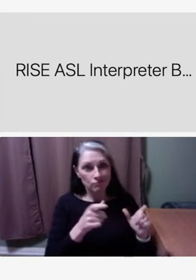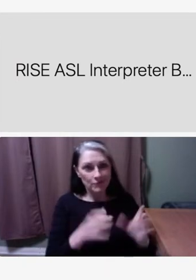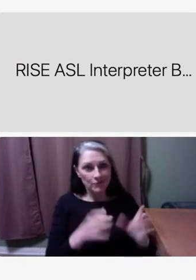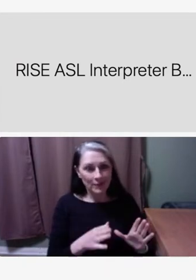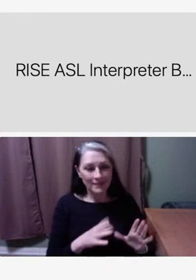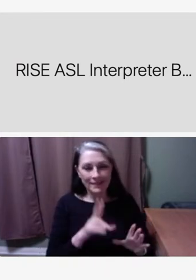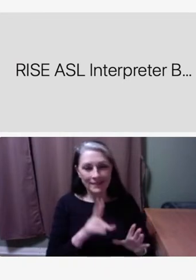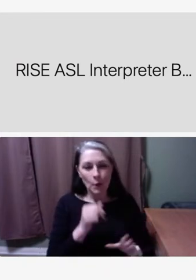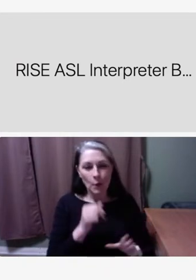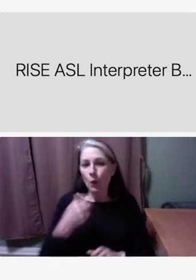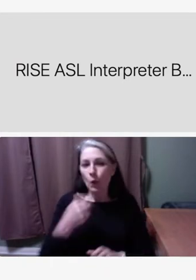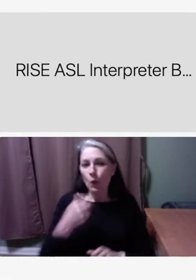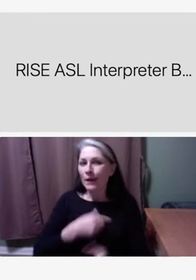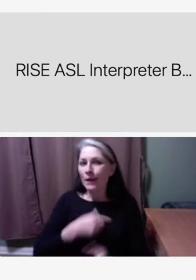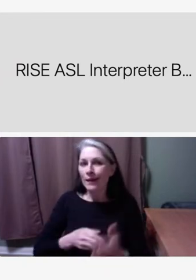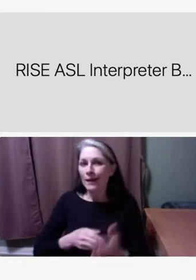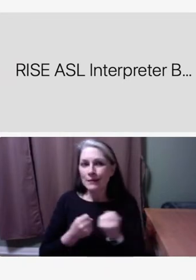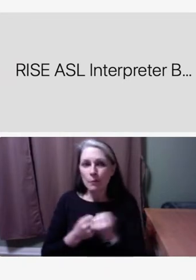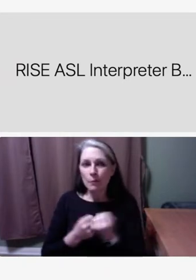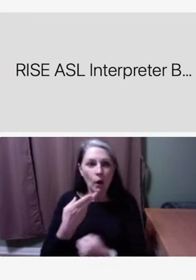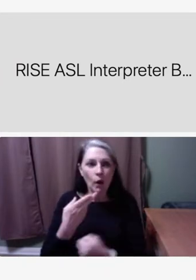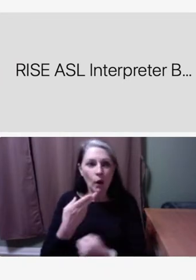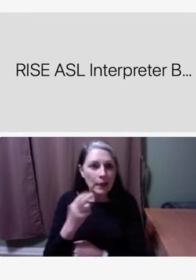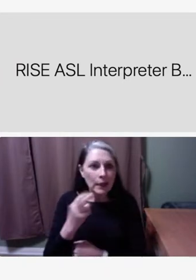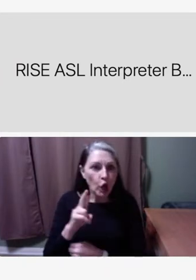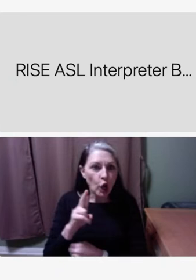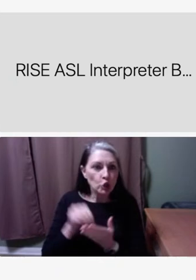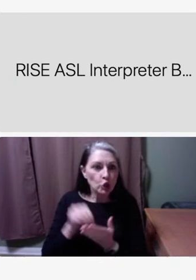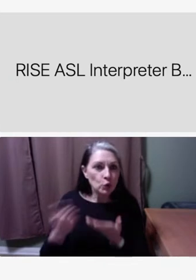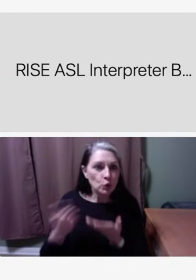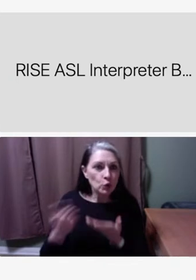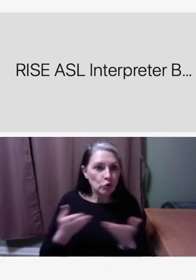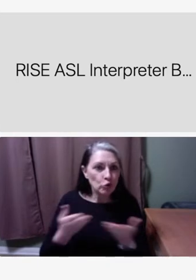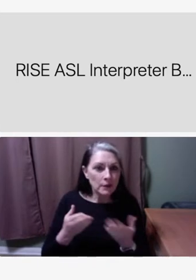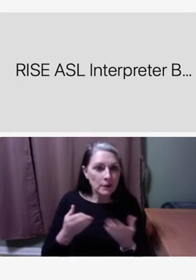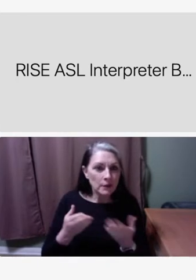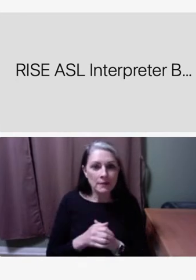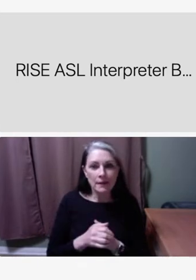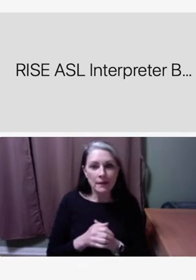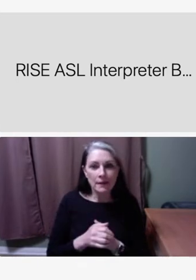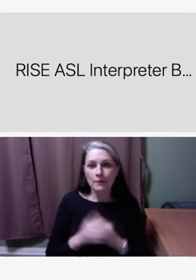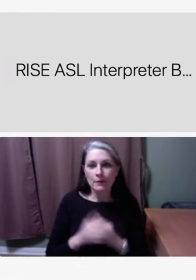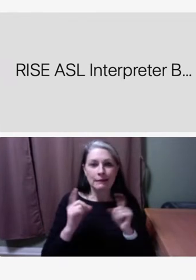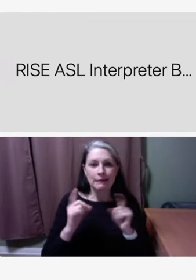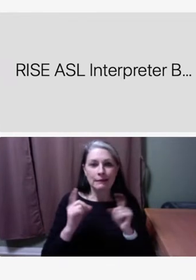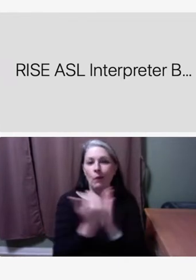HR, student services, and I'm just gonna give you a list of stuff we do.